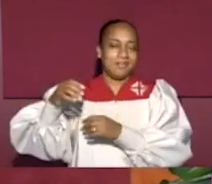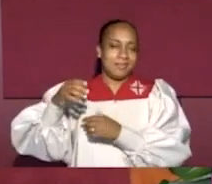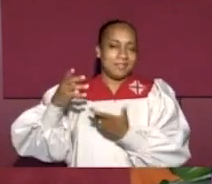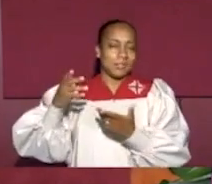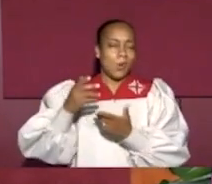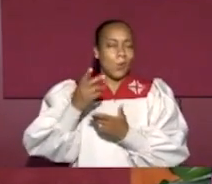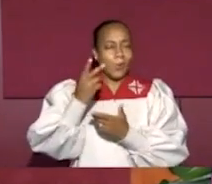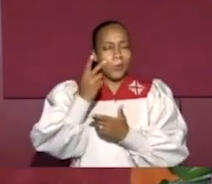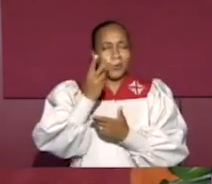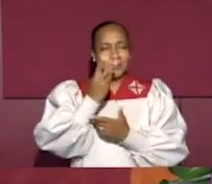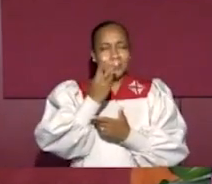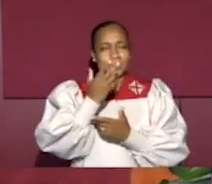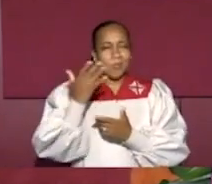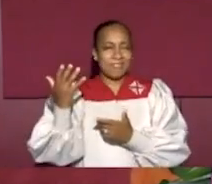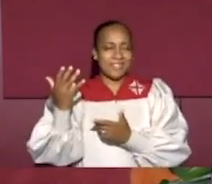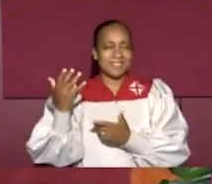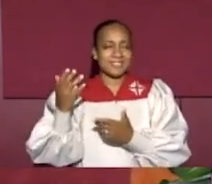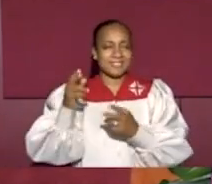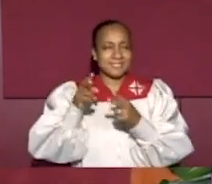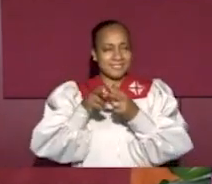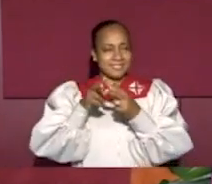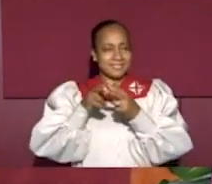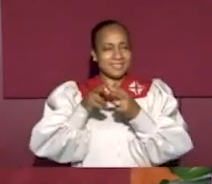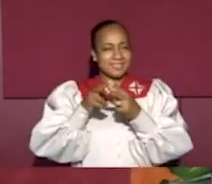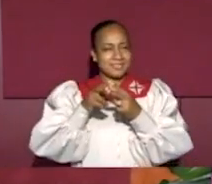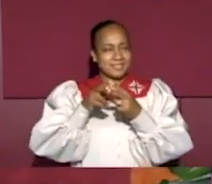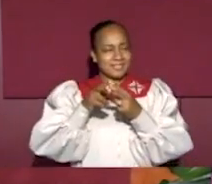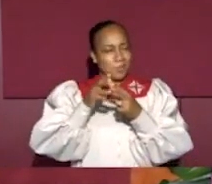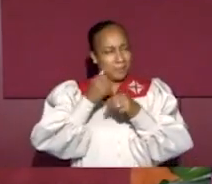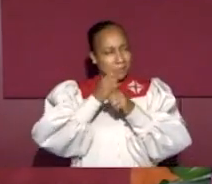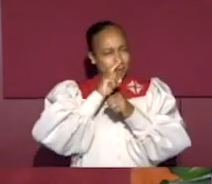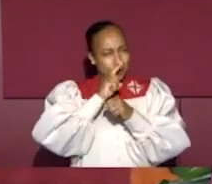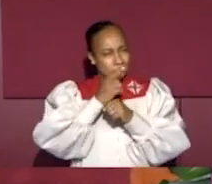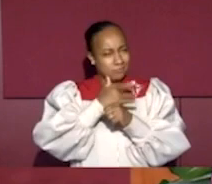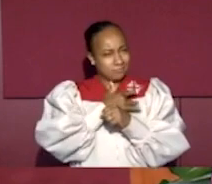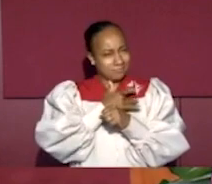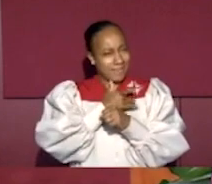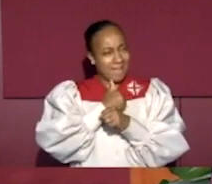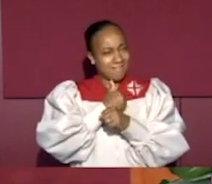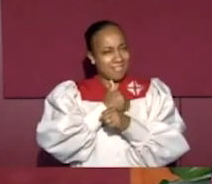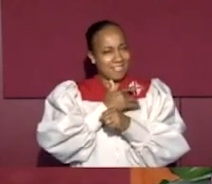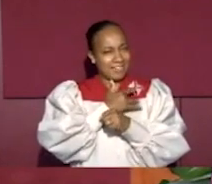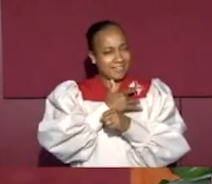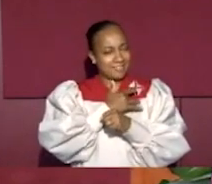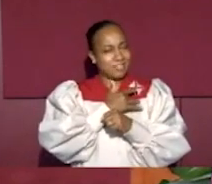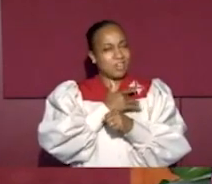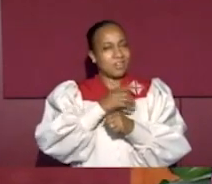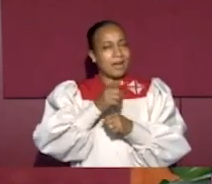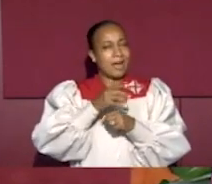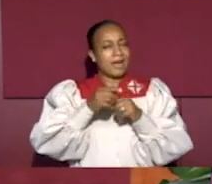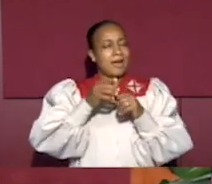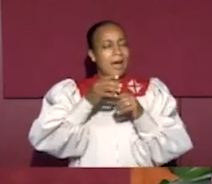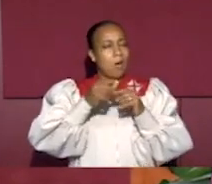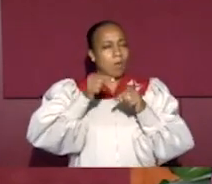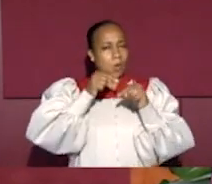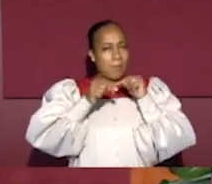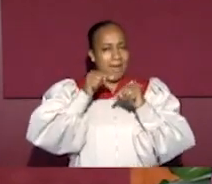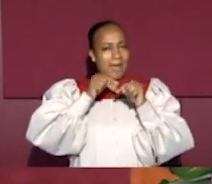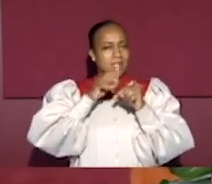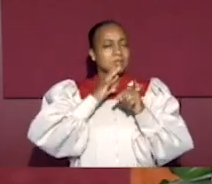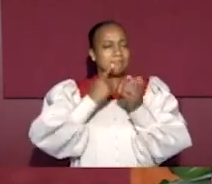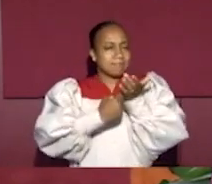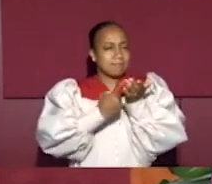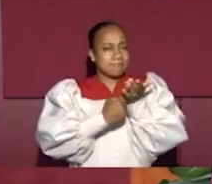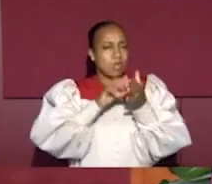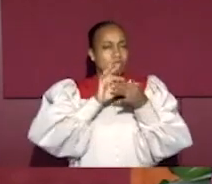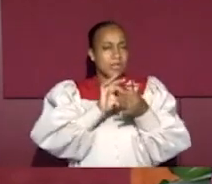I really wanted to make sure that we had that in our hearts. So at some point, I'm going to go back, and I'm going to teach us on relationships. And